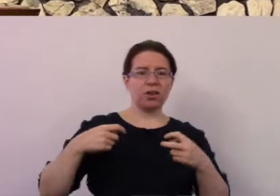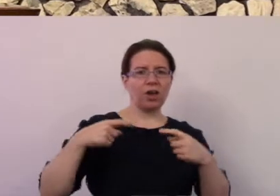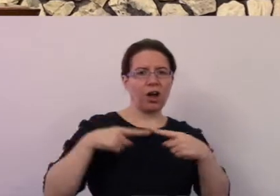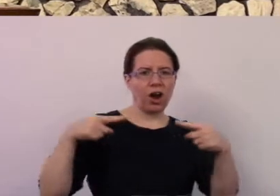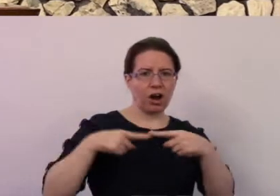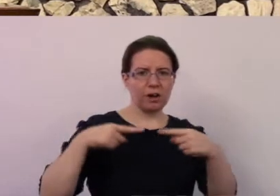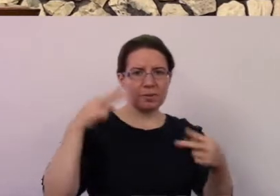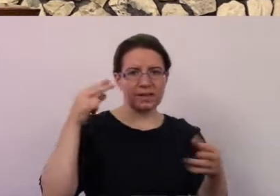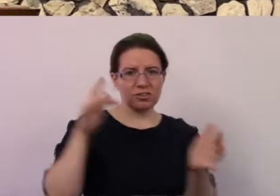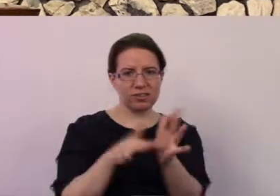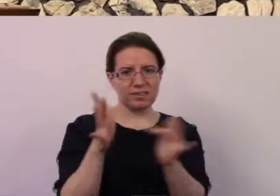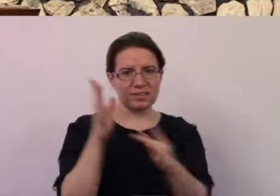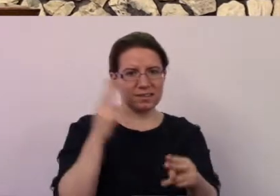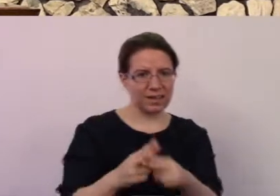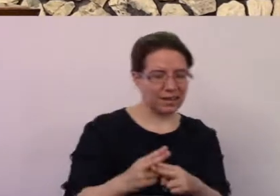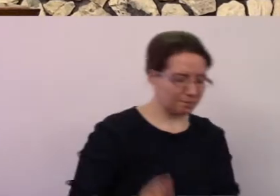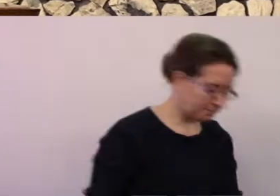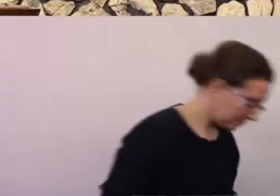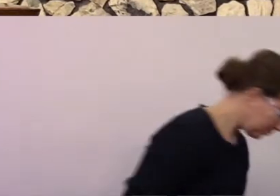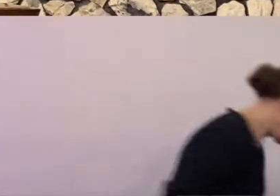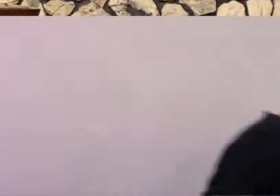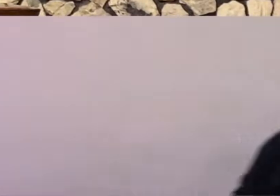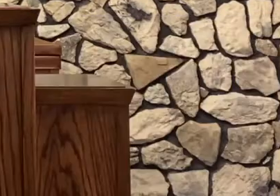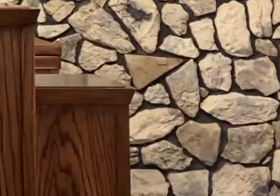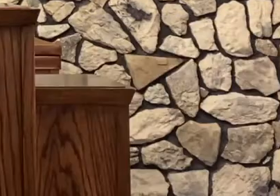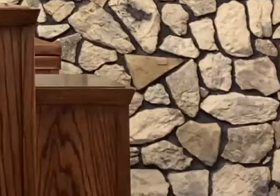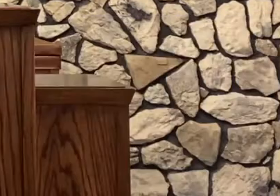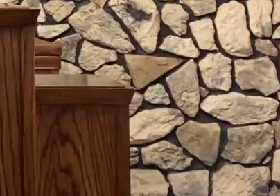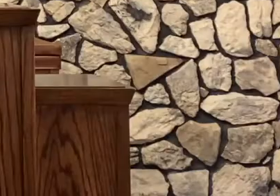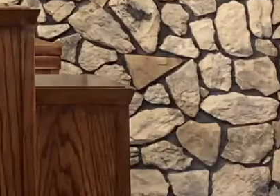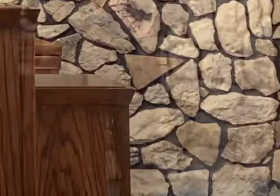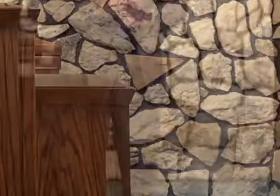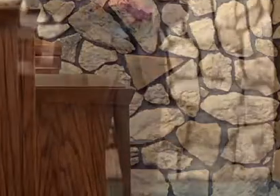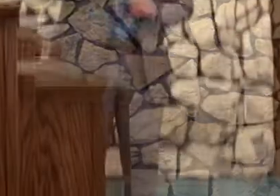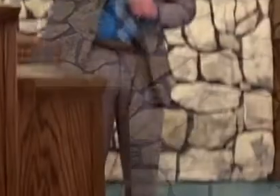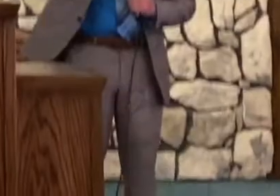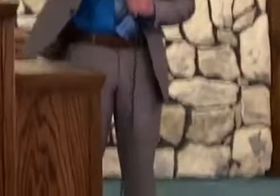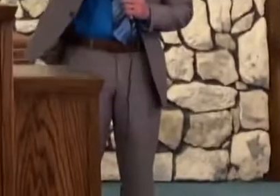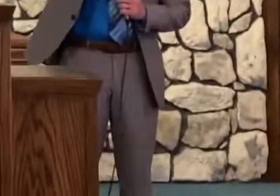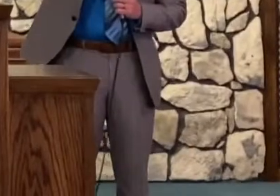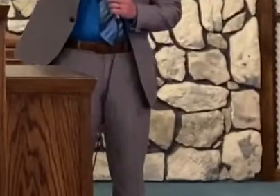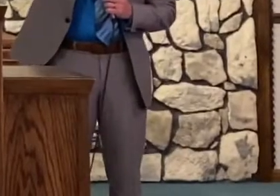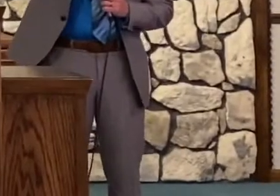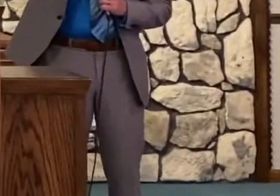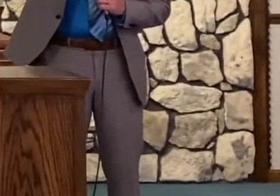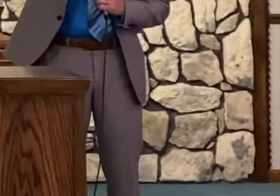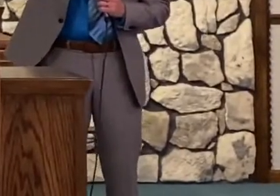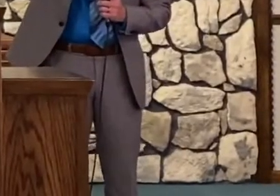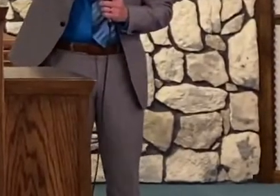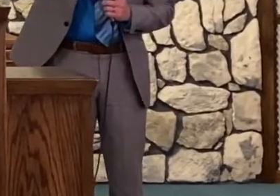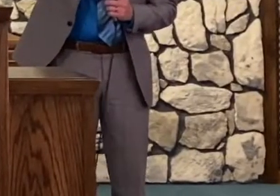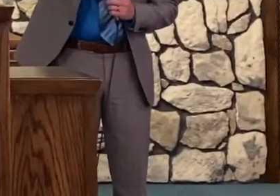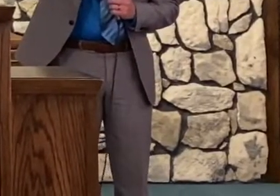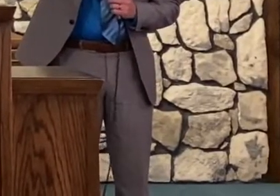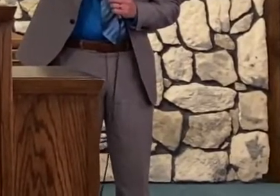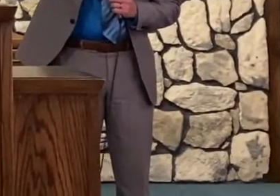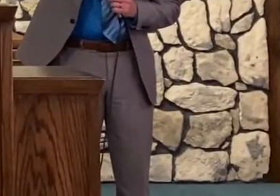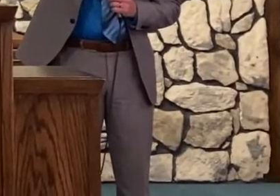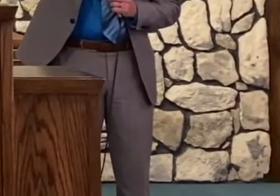saved from all harm. In Jesus' name. Amen. Yes, Jesus.